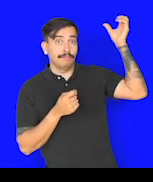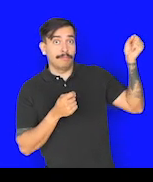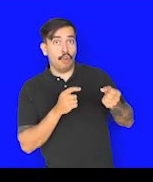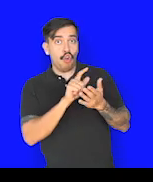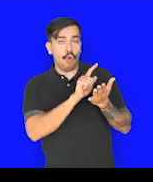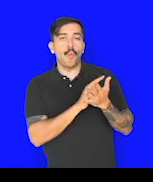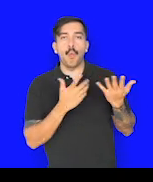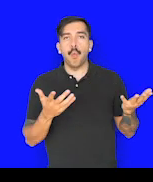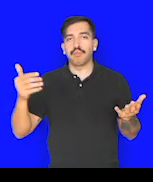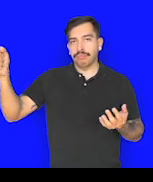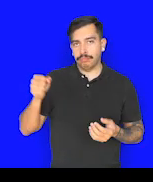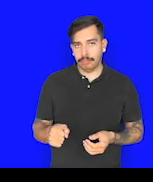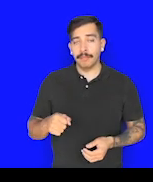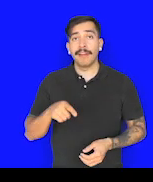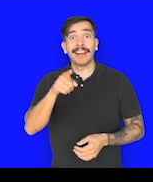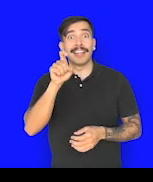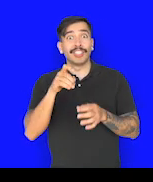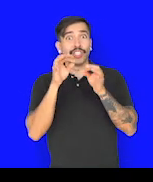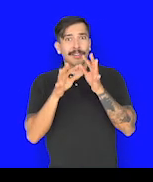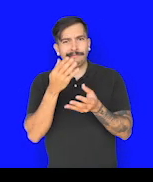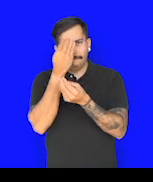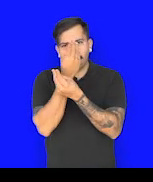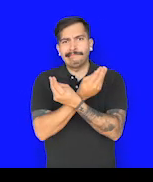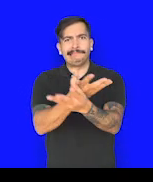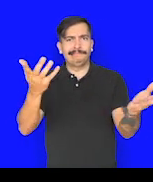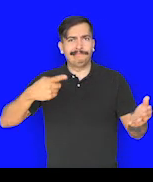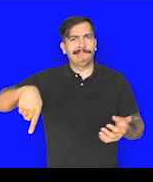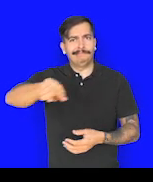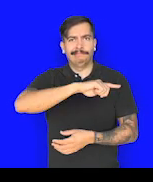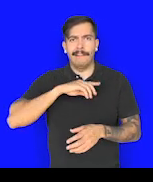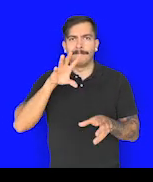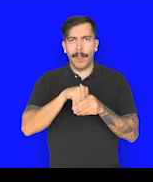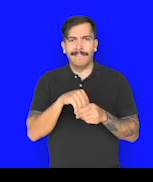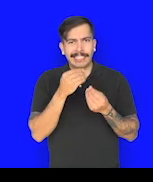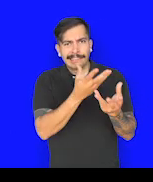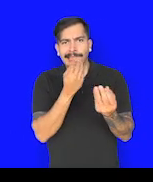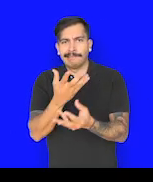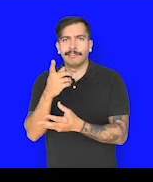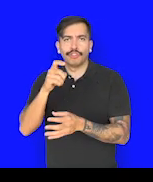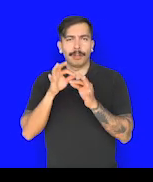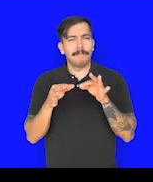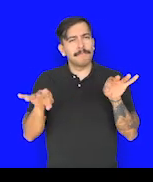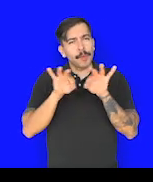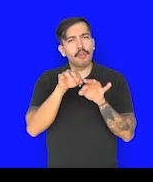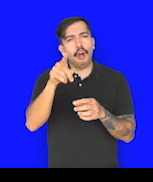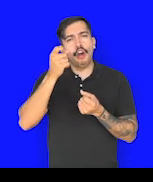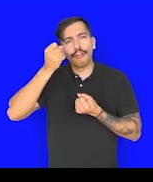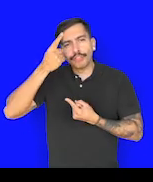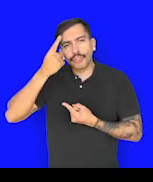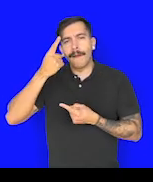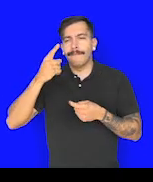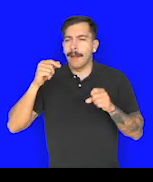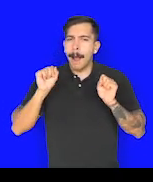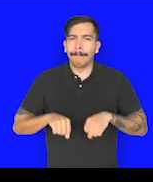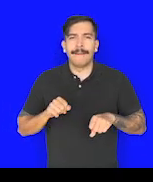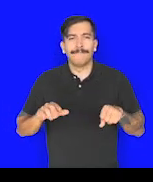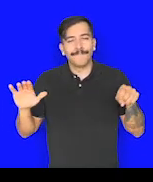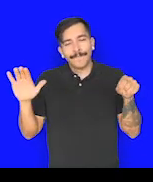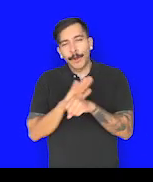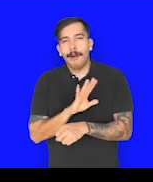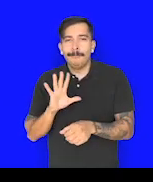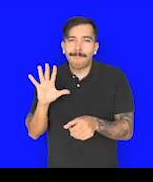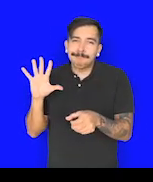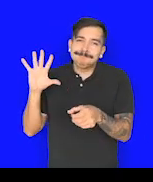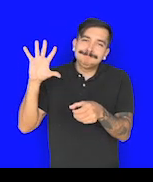an interpreter, let everyone involved know. It is important that you understand and are able to